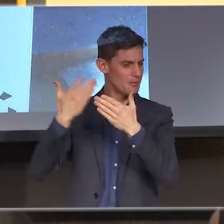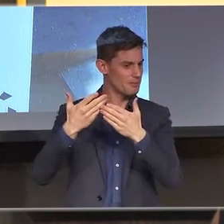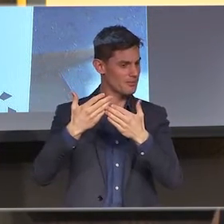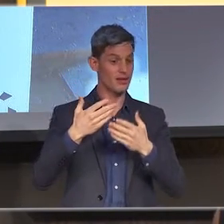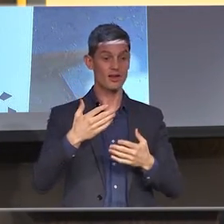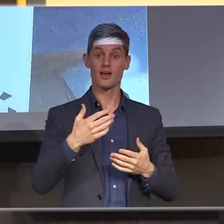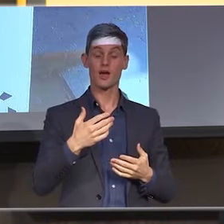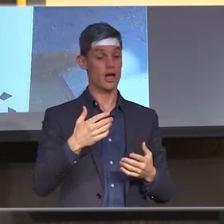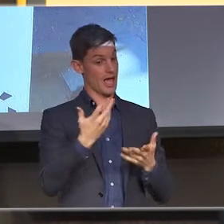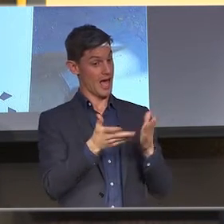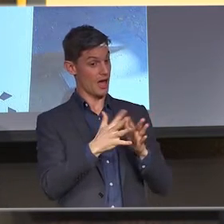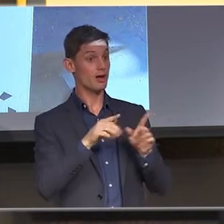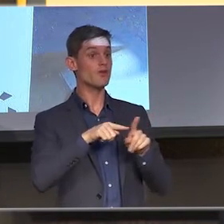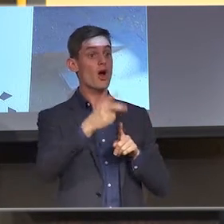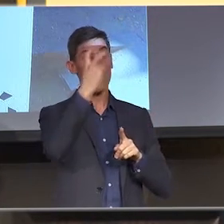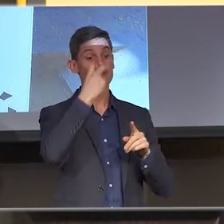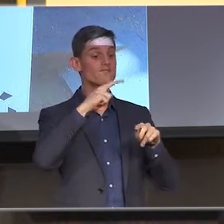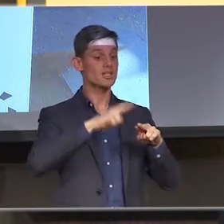Rock art was the original PowerPoint.